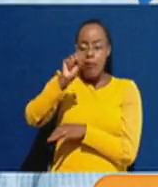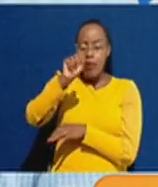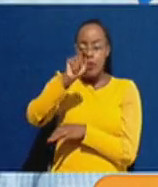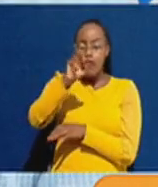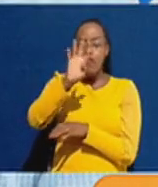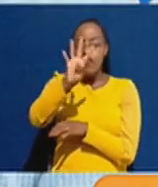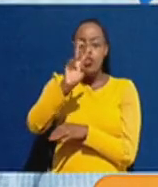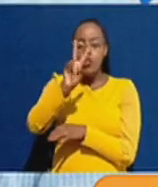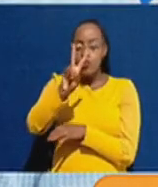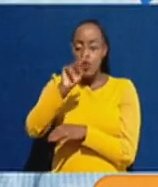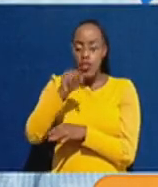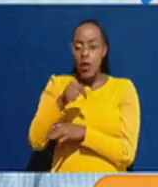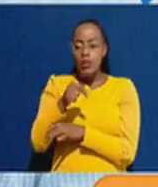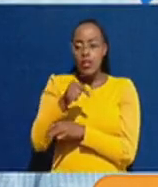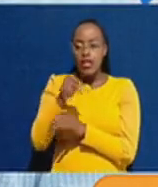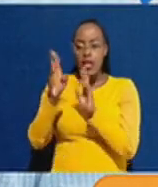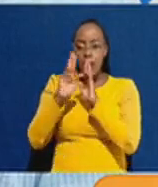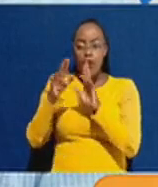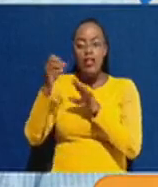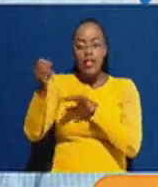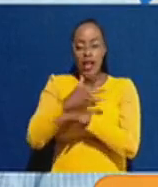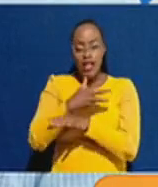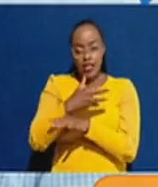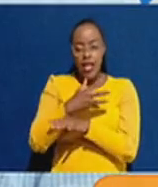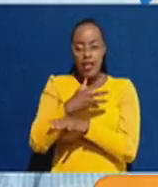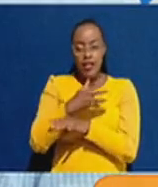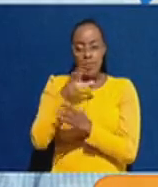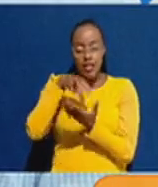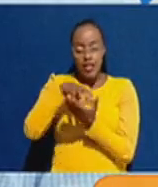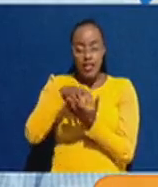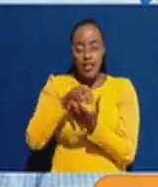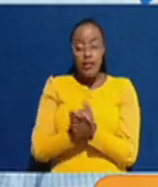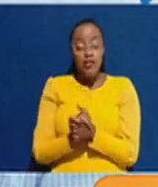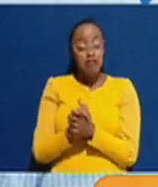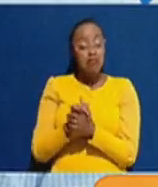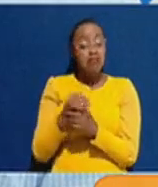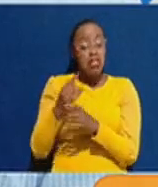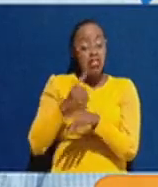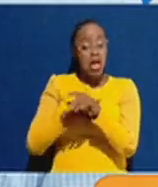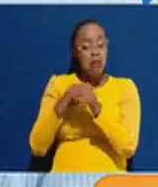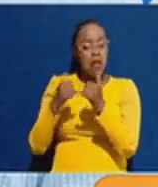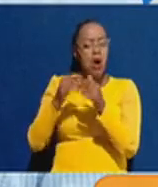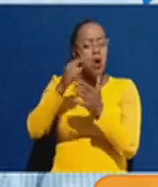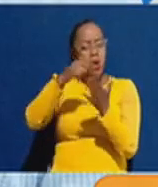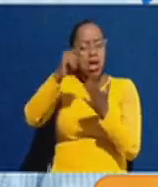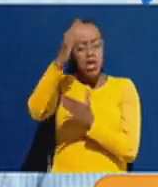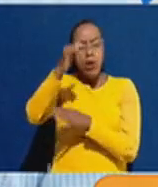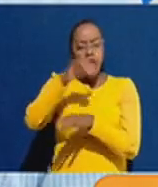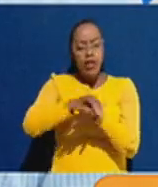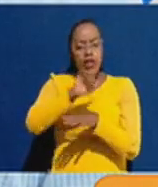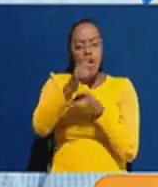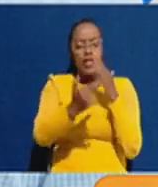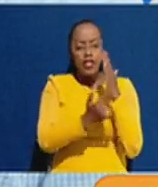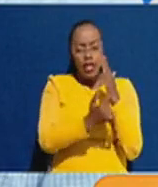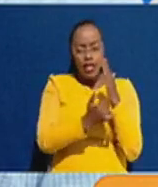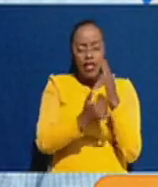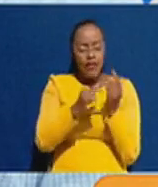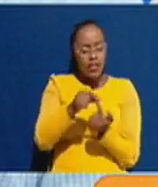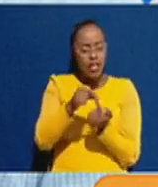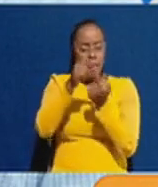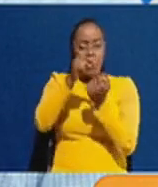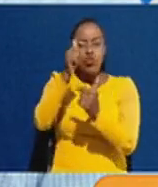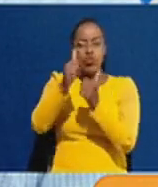42,000 reported cancer cases. It is quite timely that in our country, we are receiving one technology of its kind